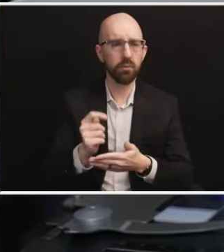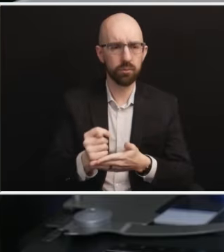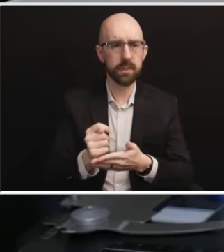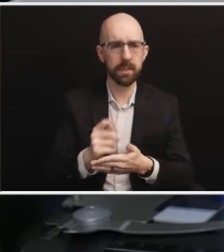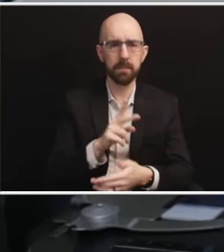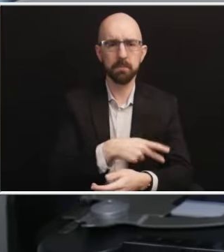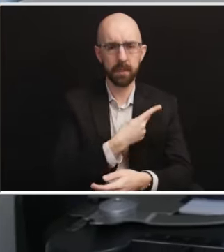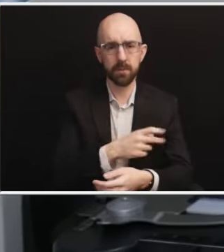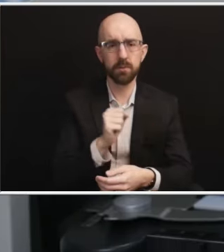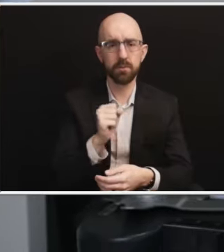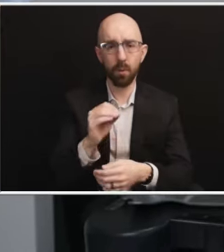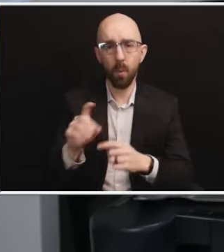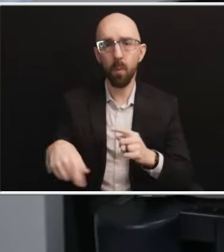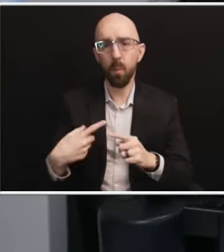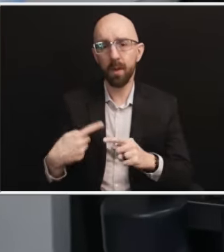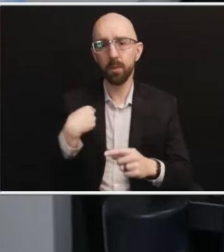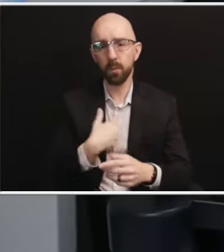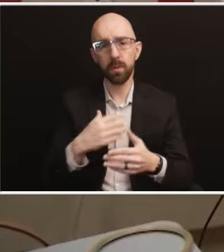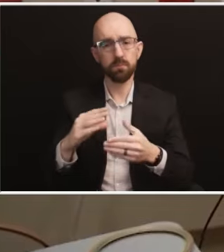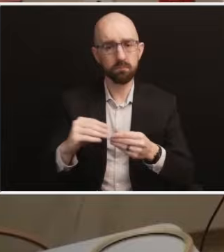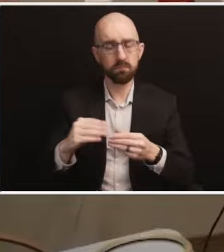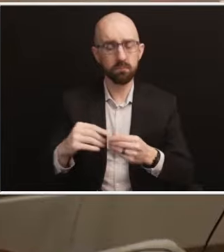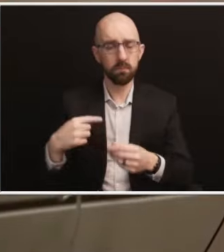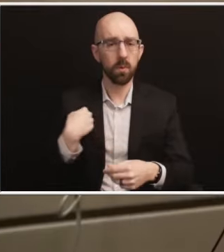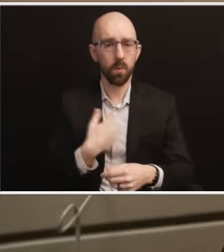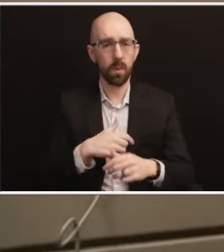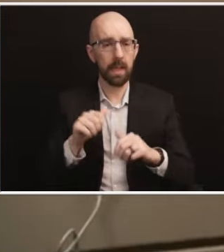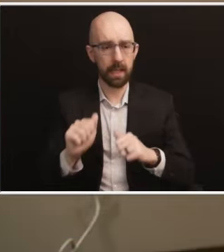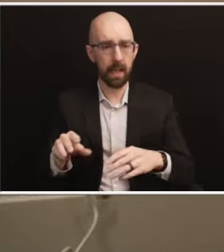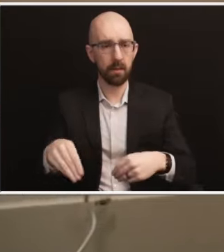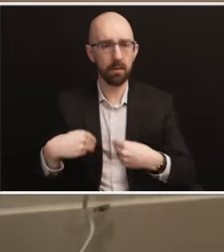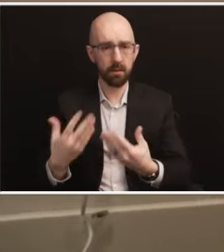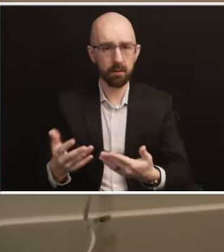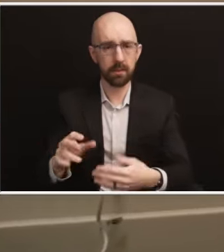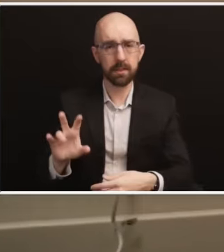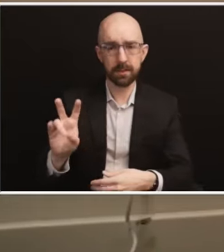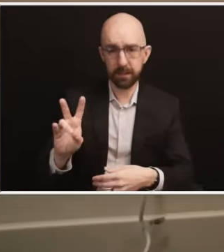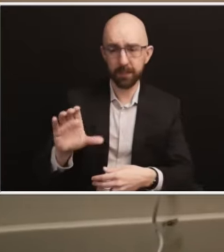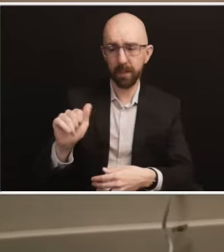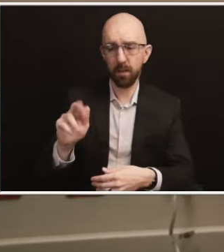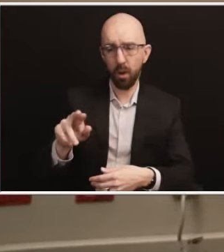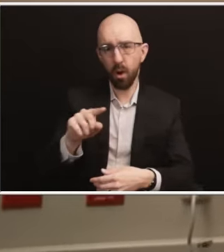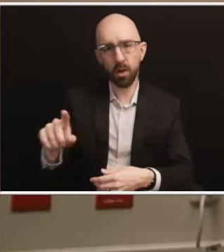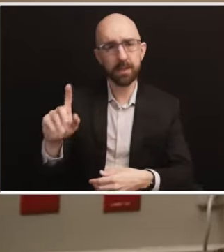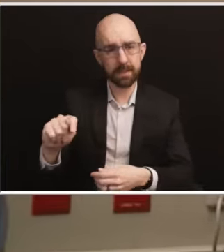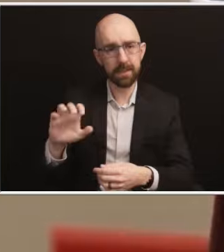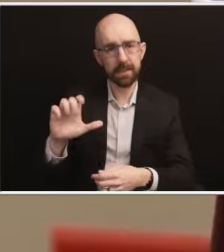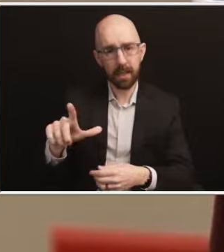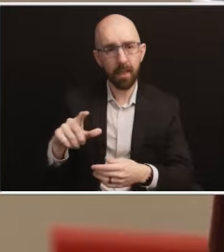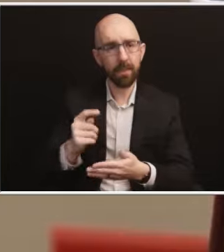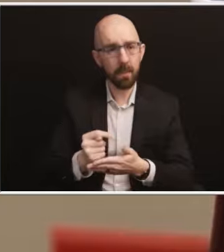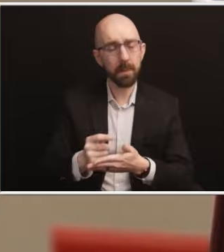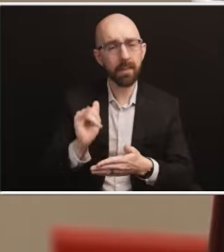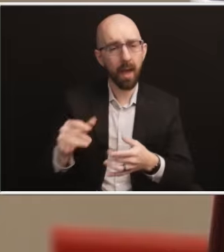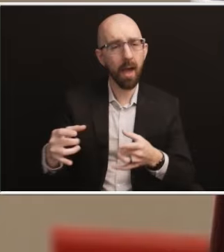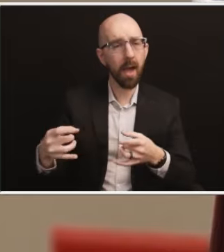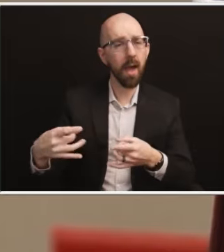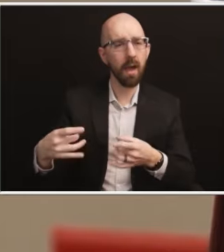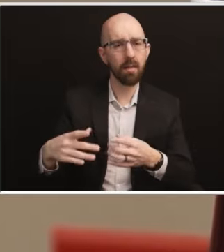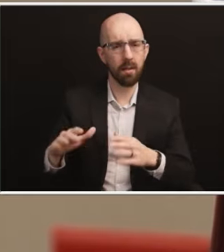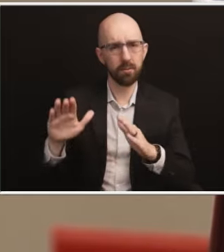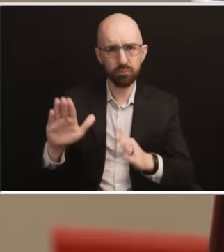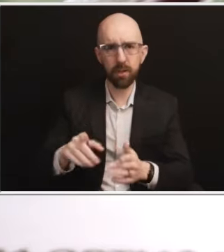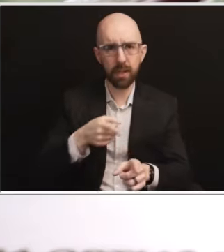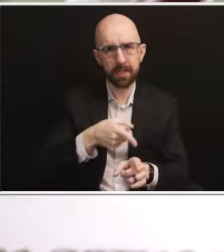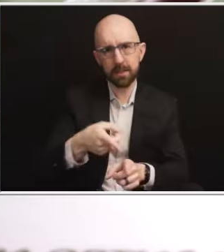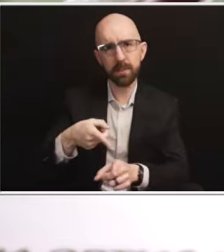say that we are able to administer these 7 CAR T-cell therapies, that essentially highlights the great multidisciplinary